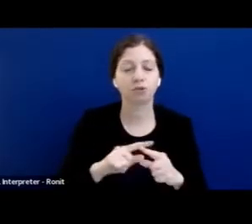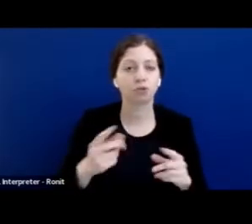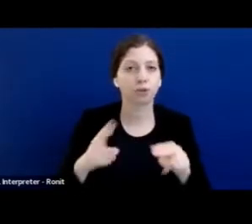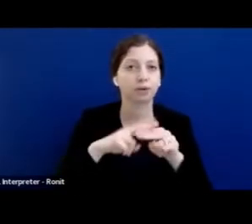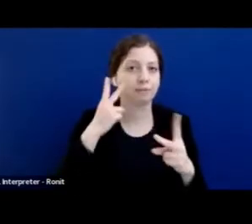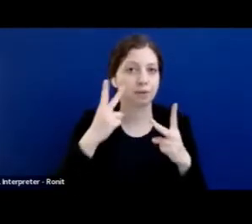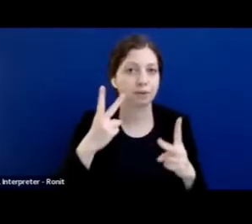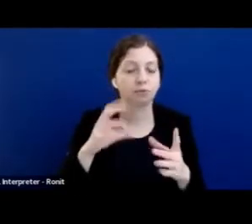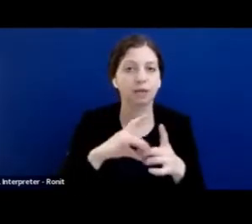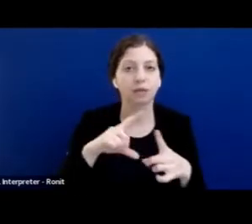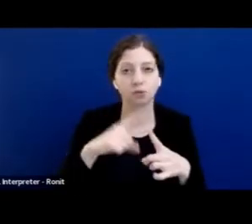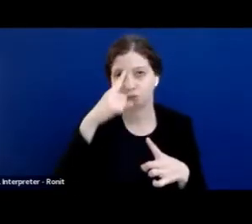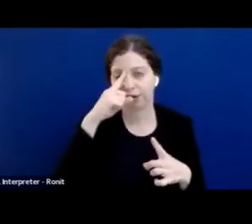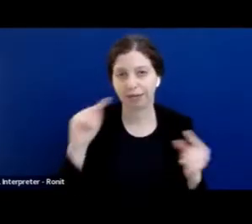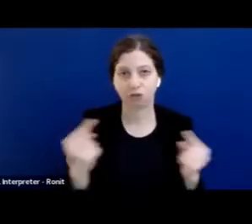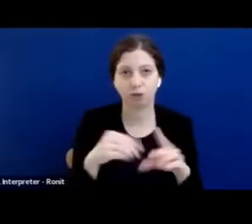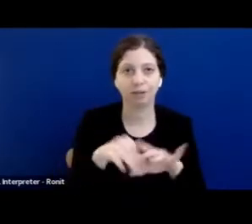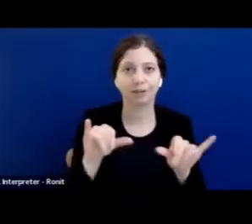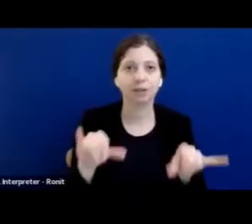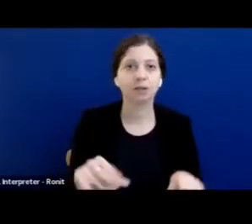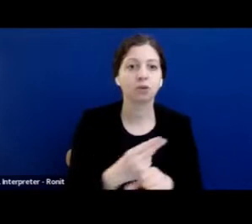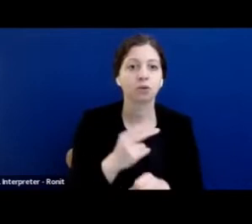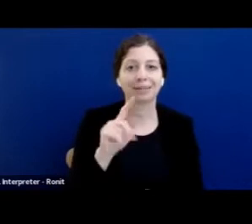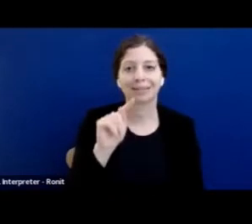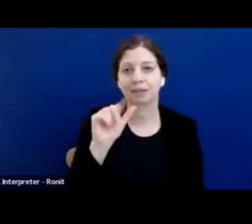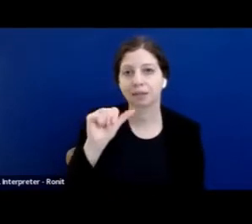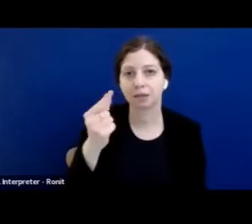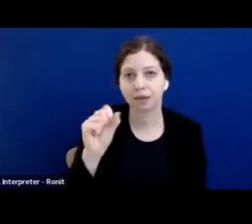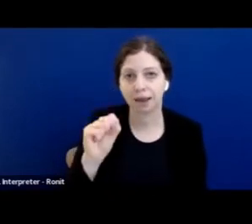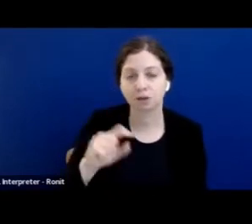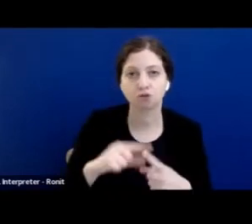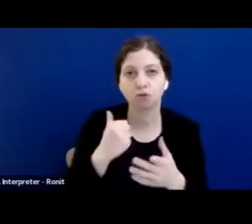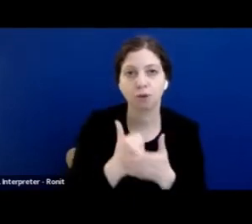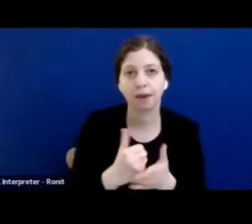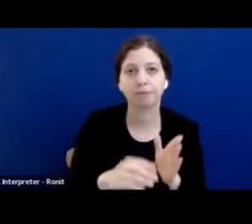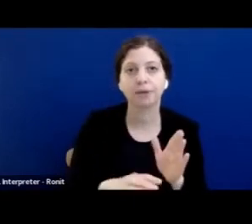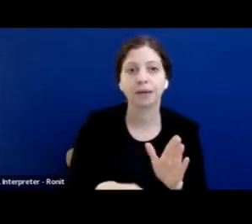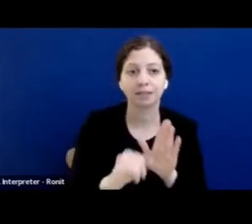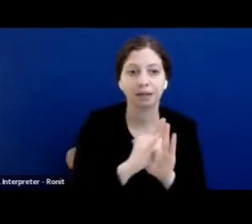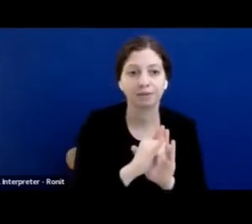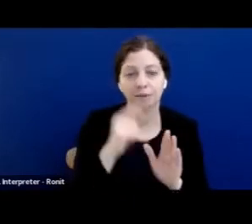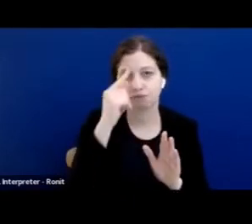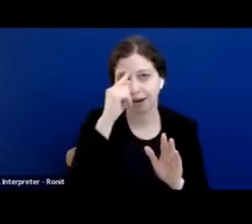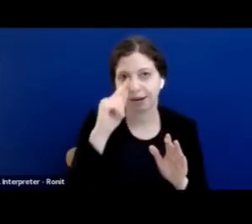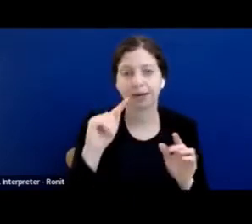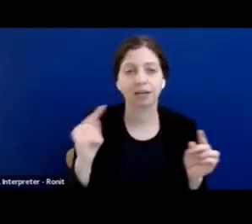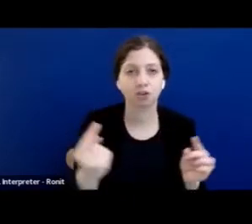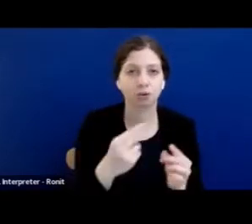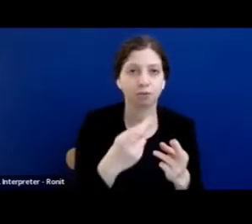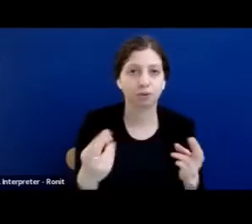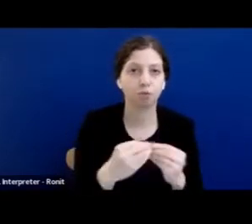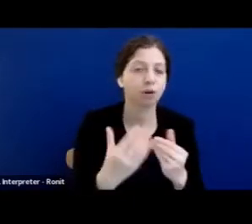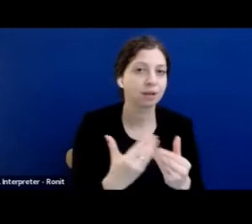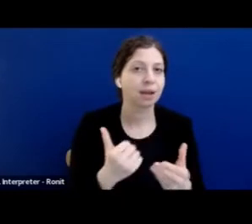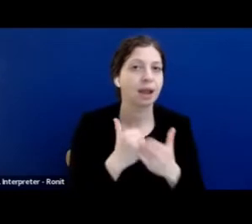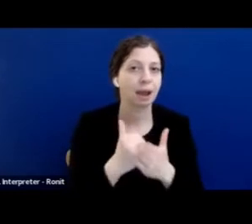to brain injury in the system. They're using tags that will identify brain injury resources more easily and will help direct people to local